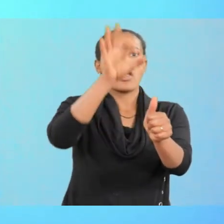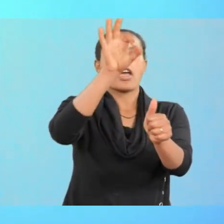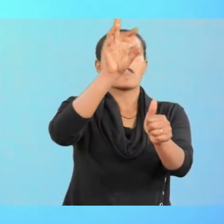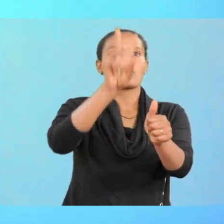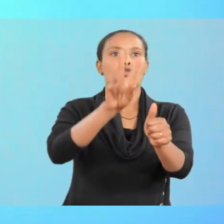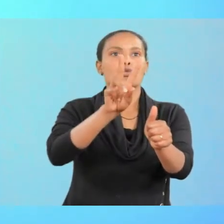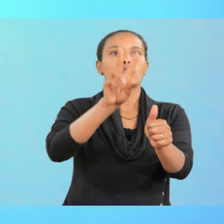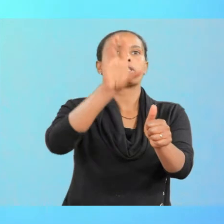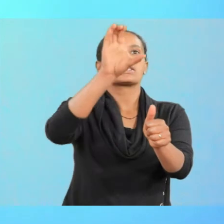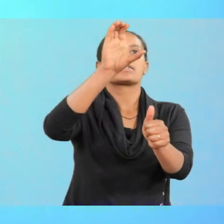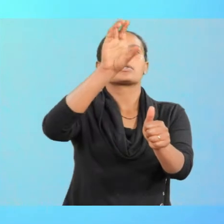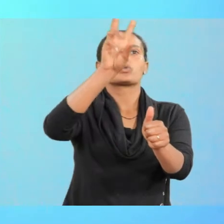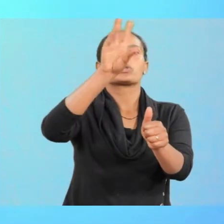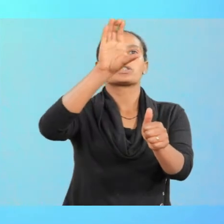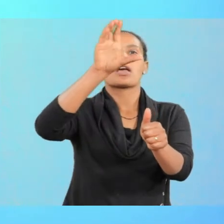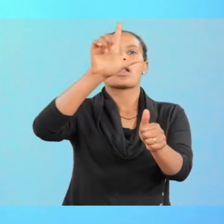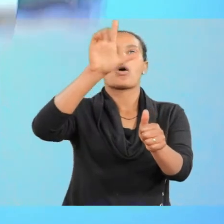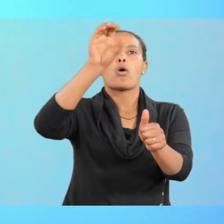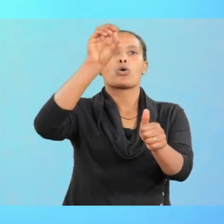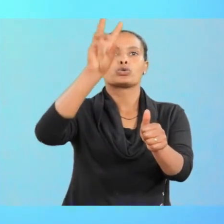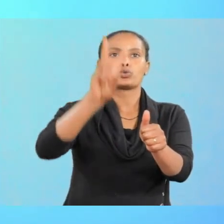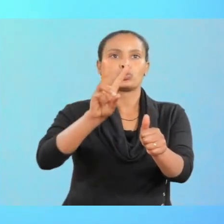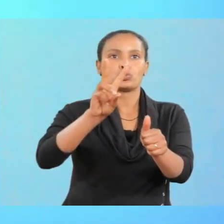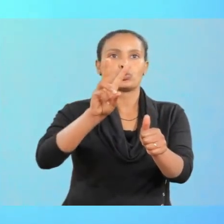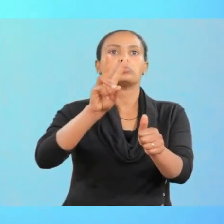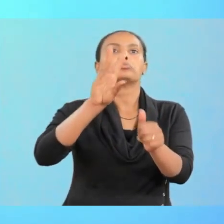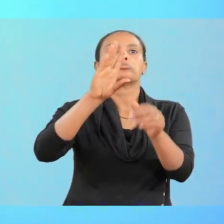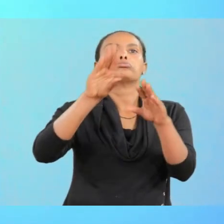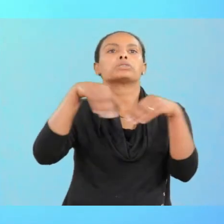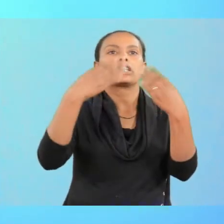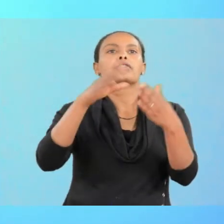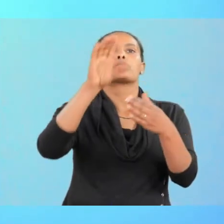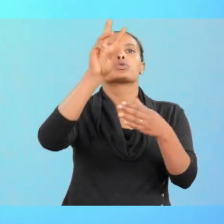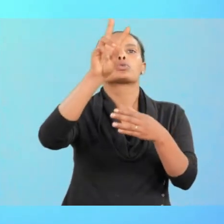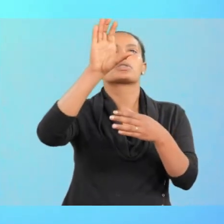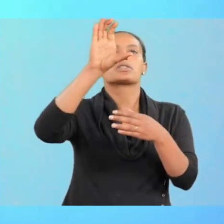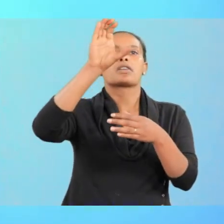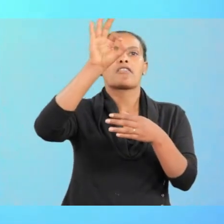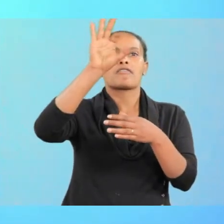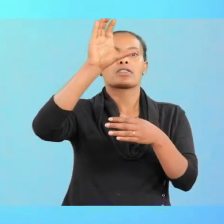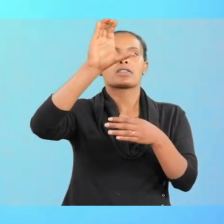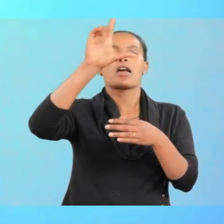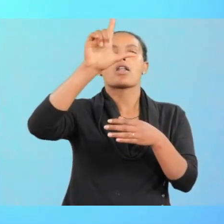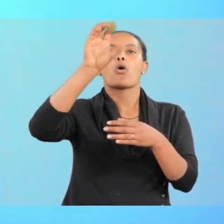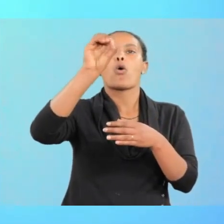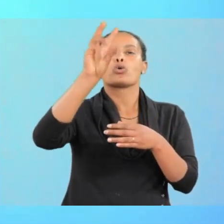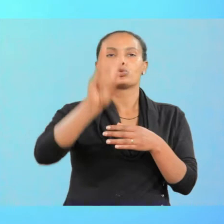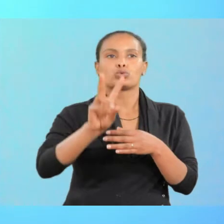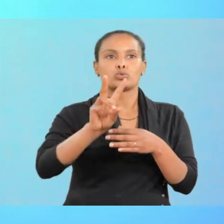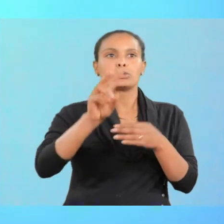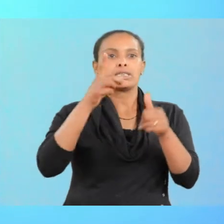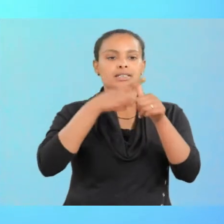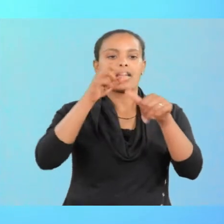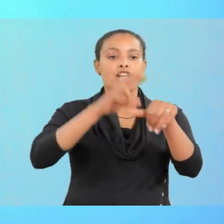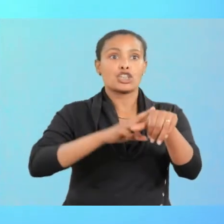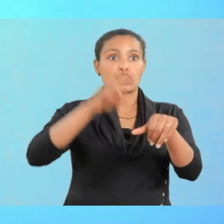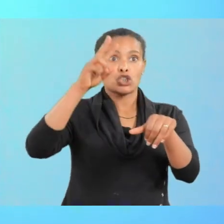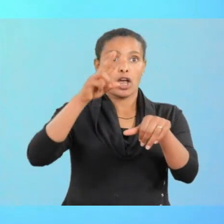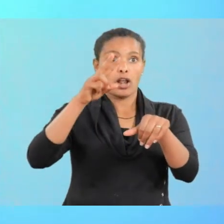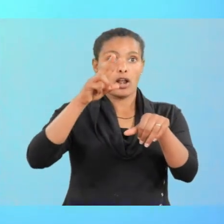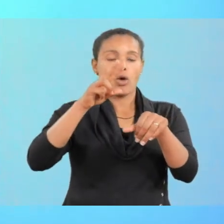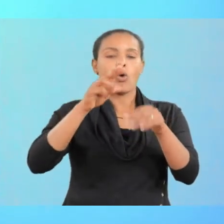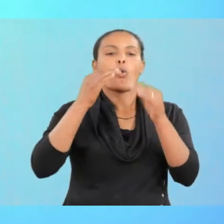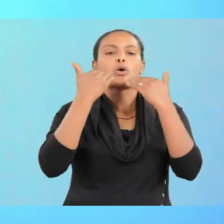plus 2ClO2 to form 2FClO2. This is initial concentration of